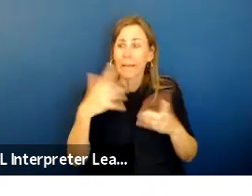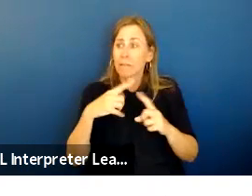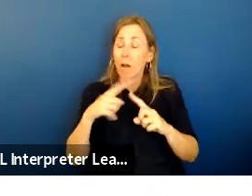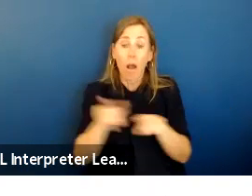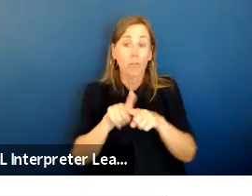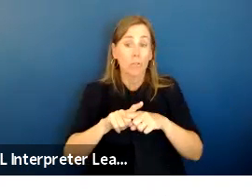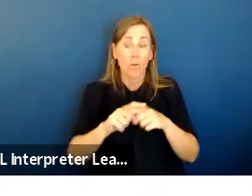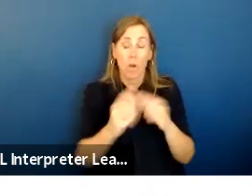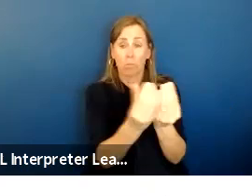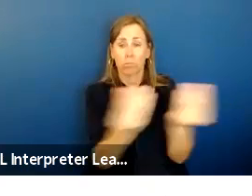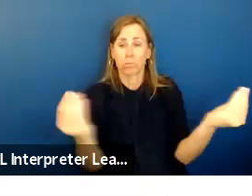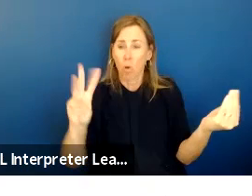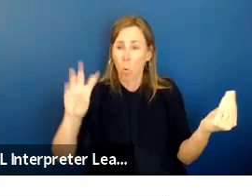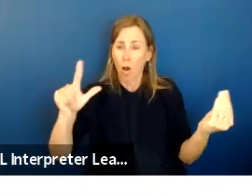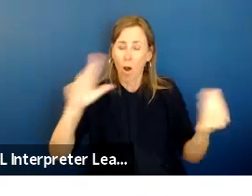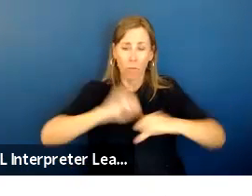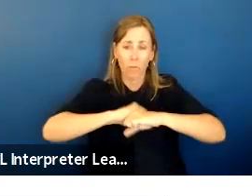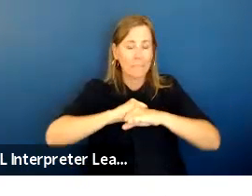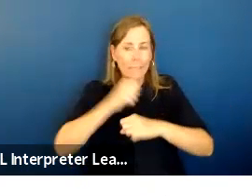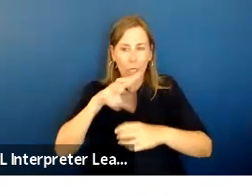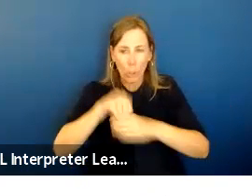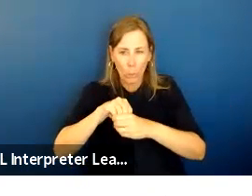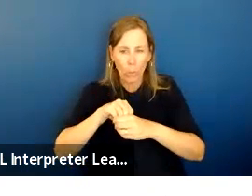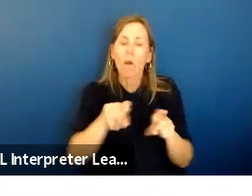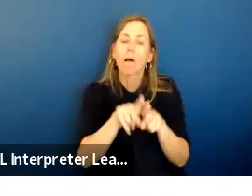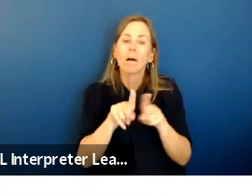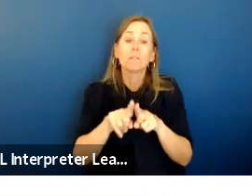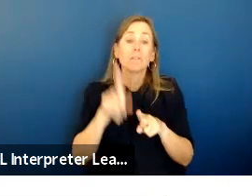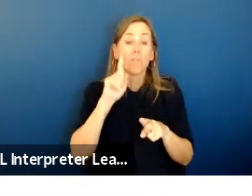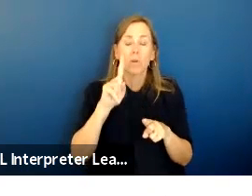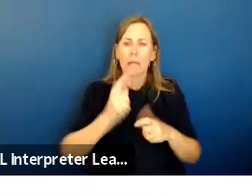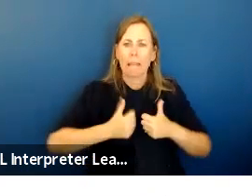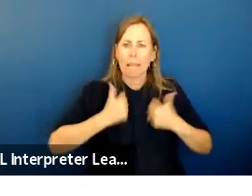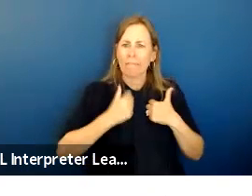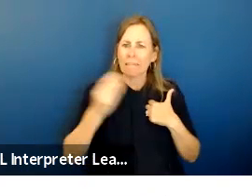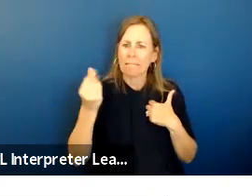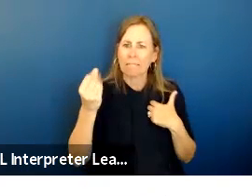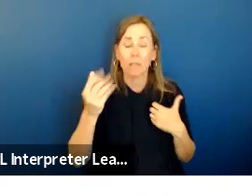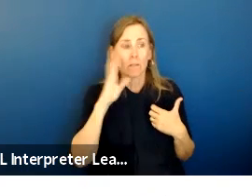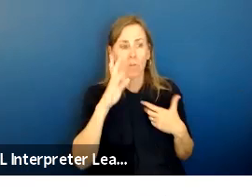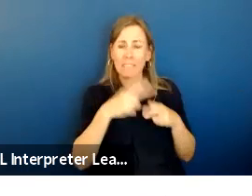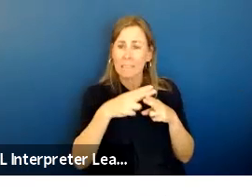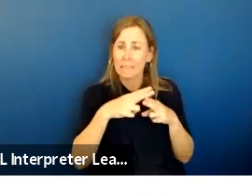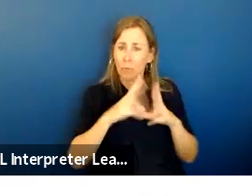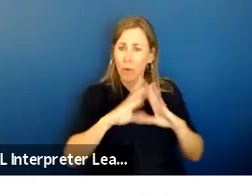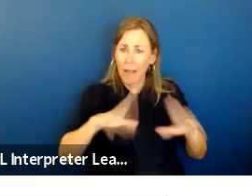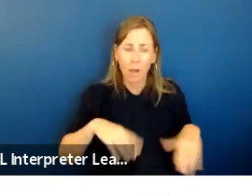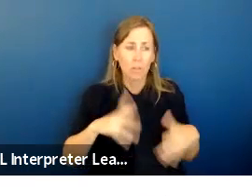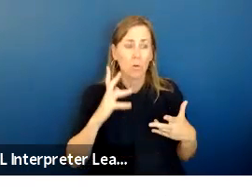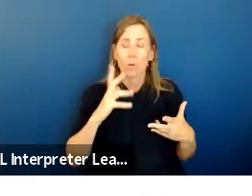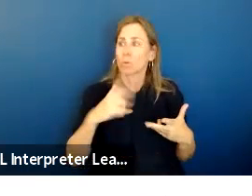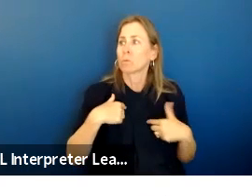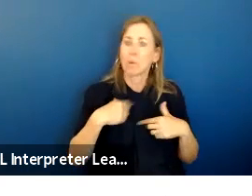not covered. Also excluded are payments for living expenses, such as temporary housing and financial losses caused by